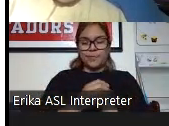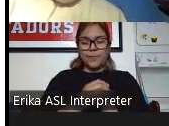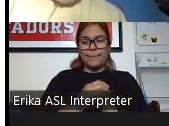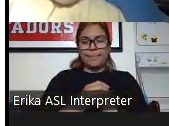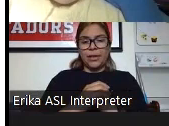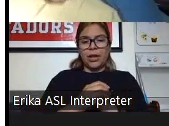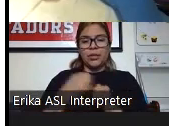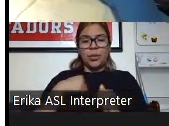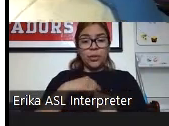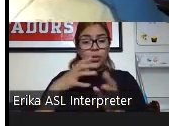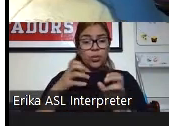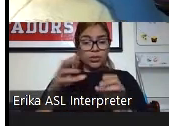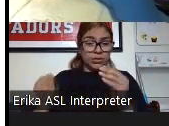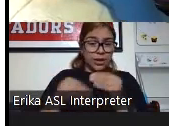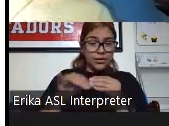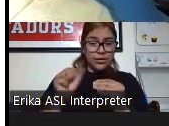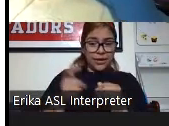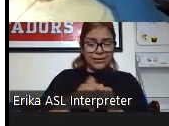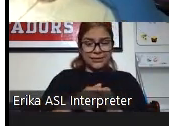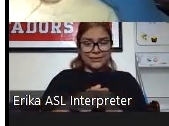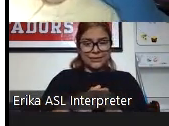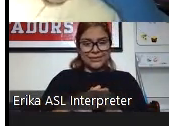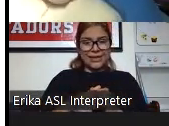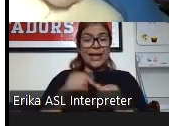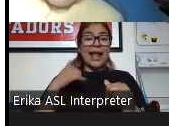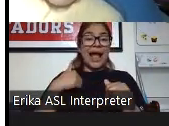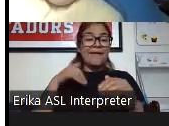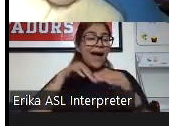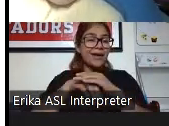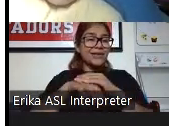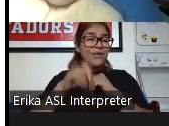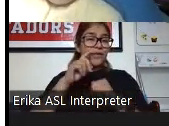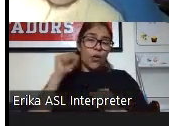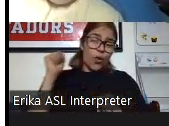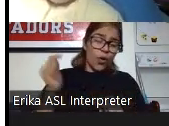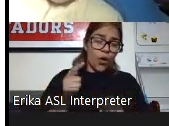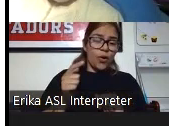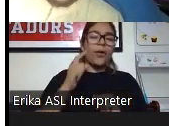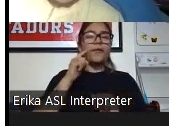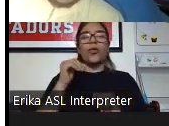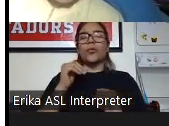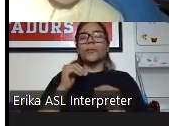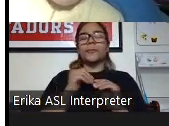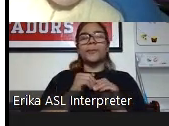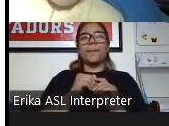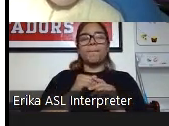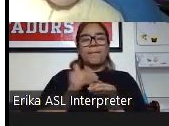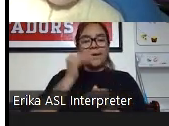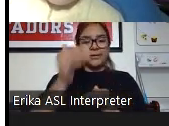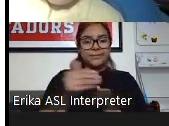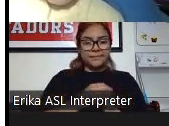with accessibility needs are being met with each and every level. Next slide, please.